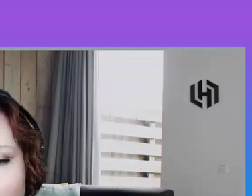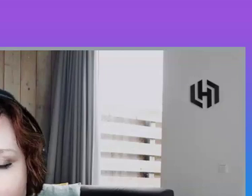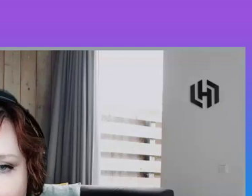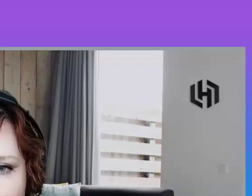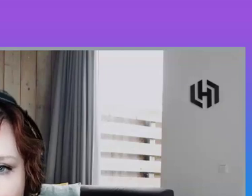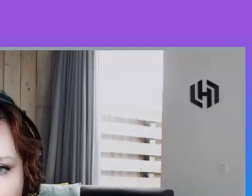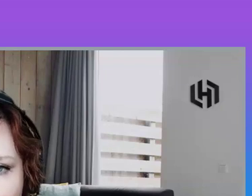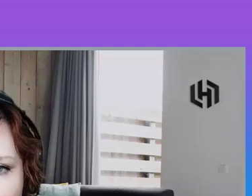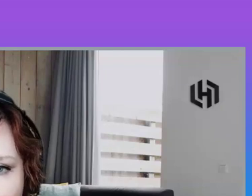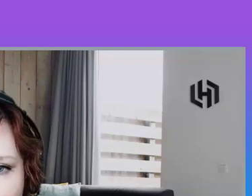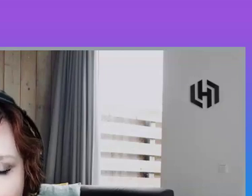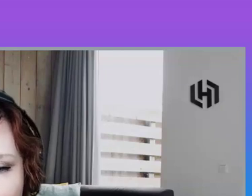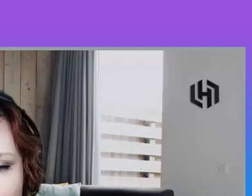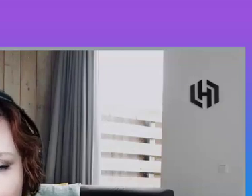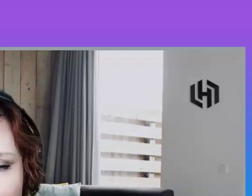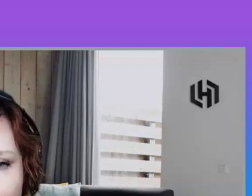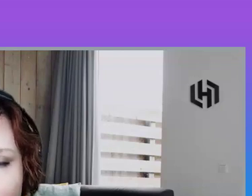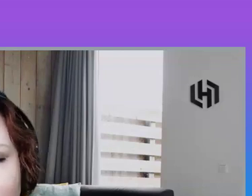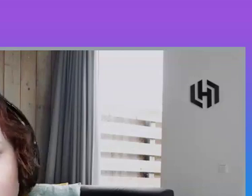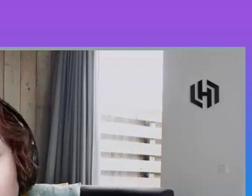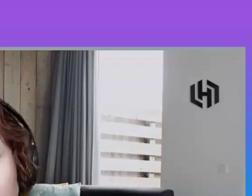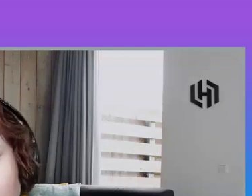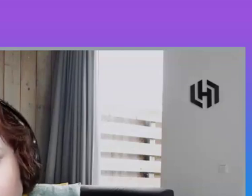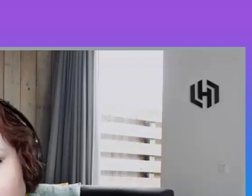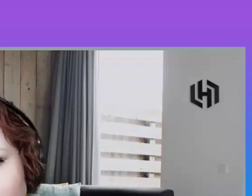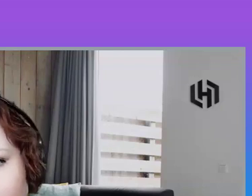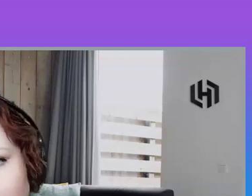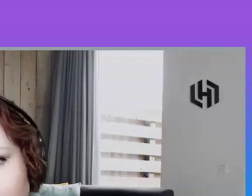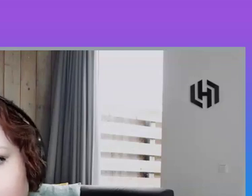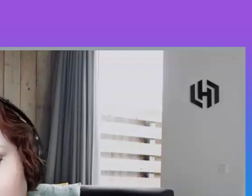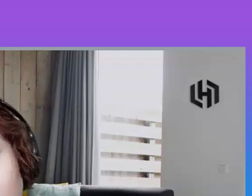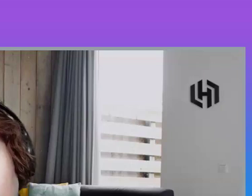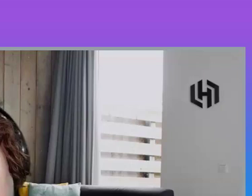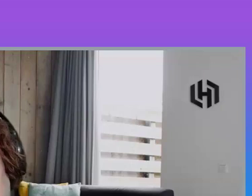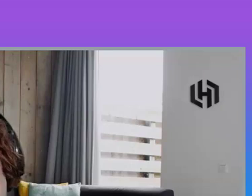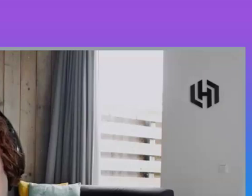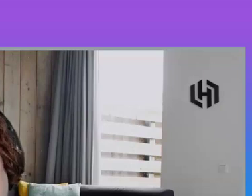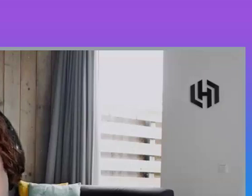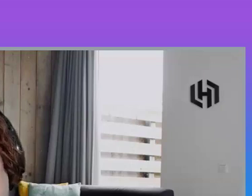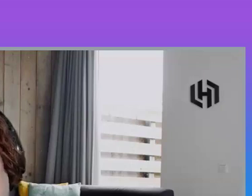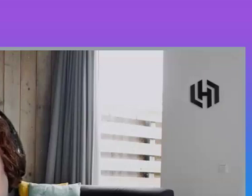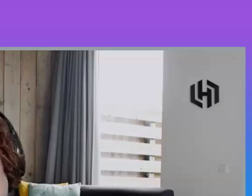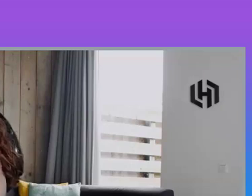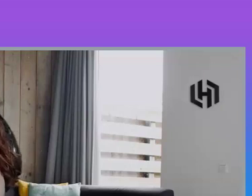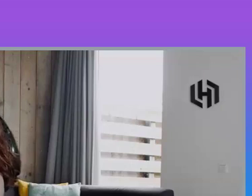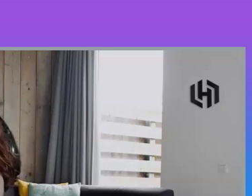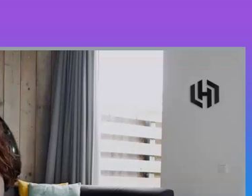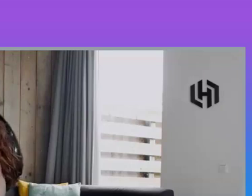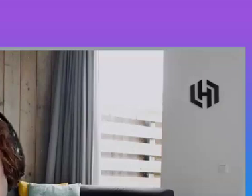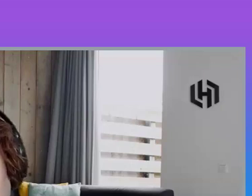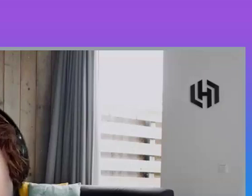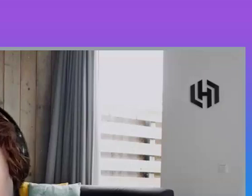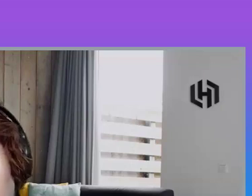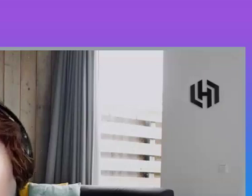when you have, well, in the example I showed, right? The name of the